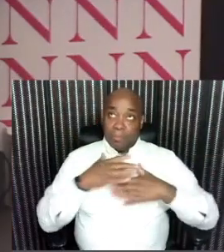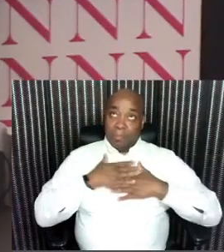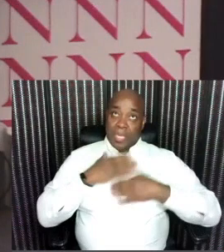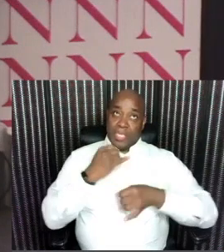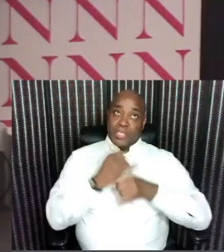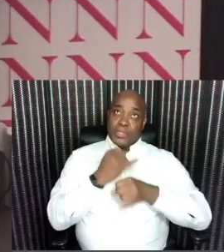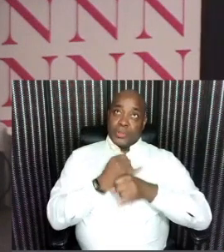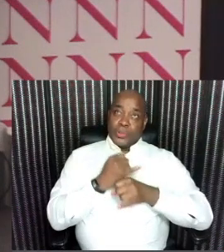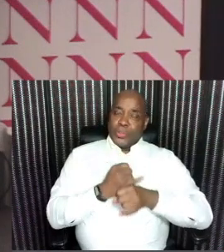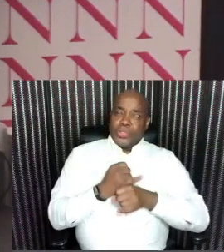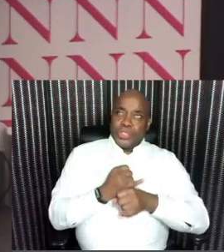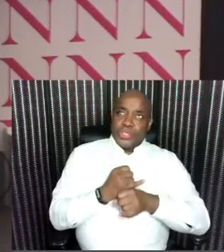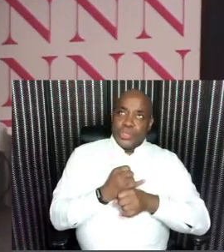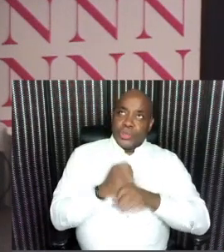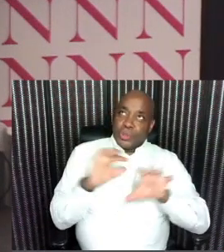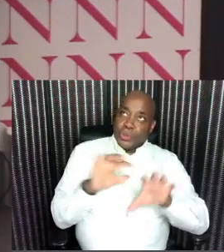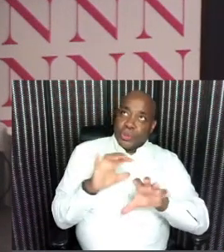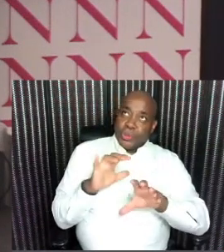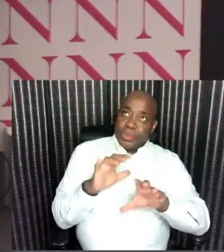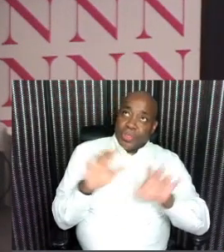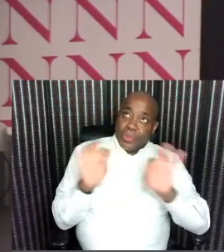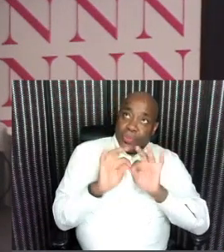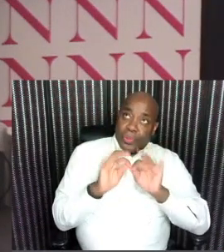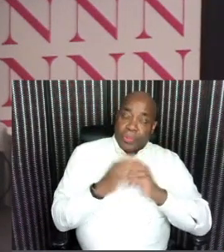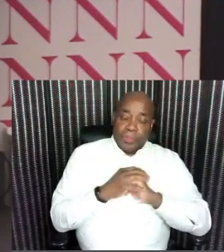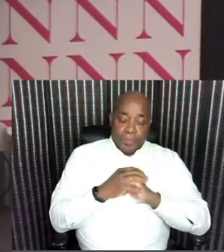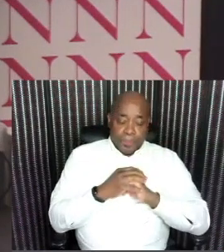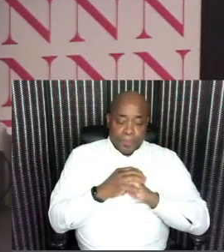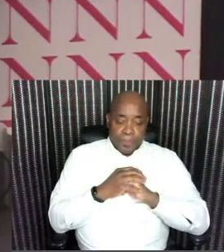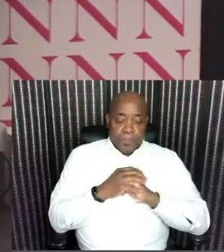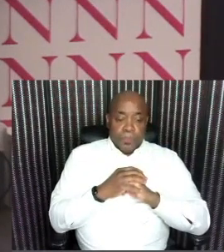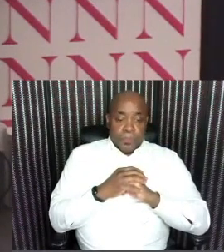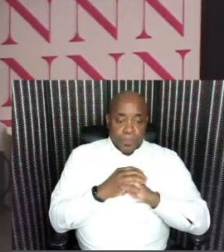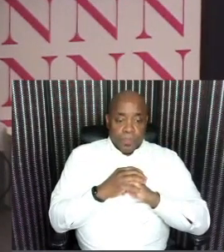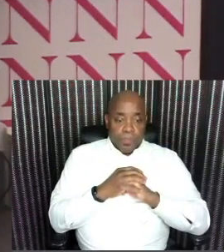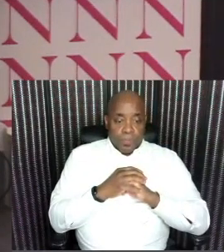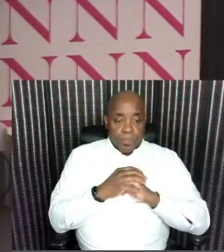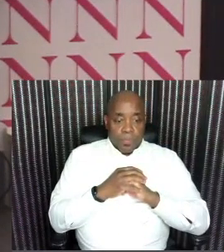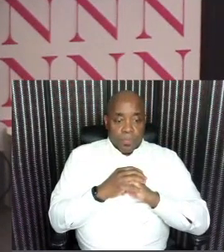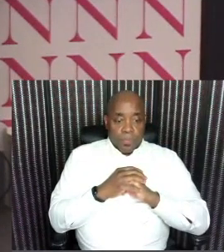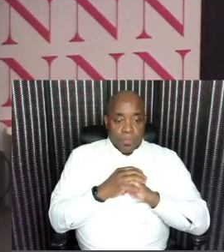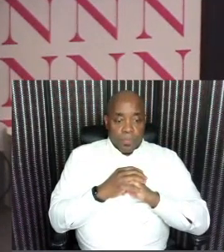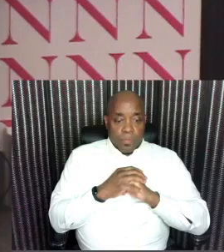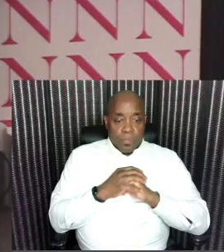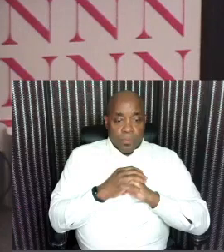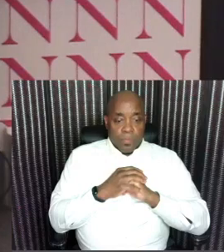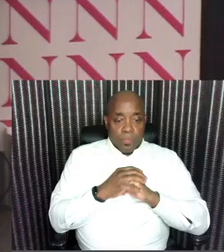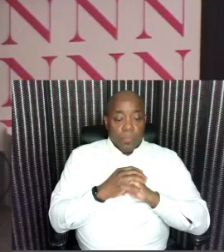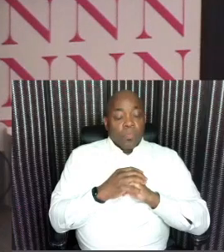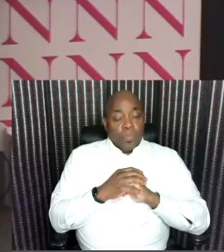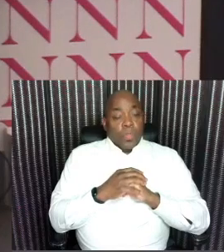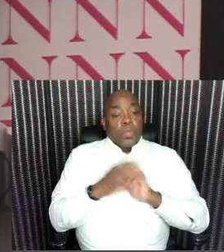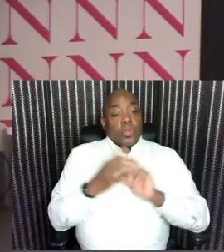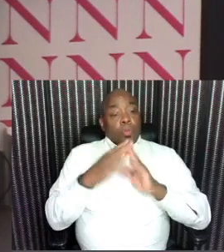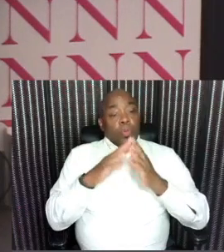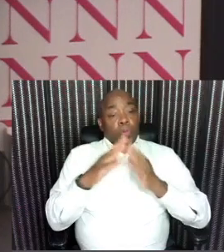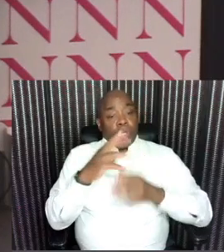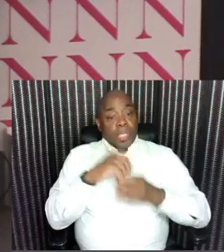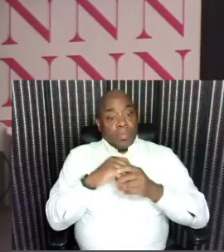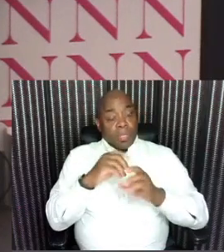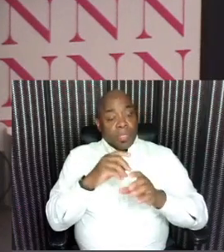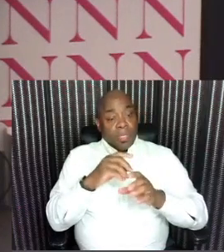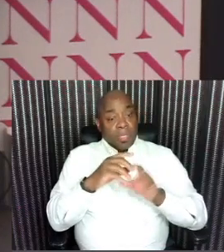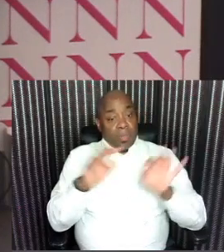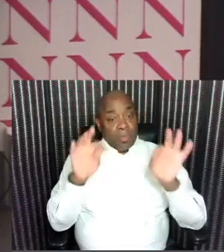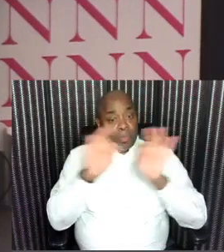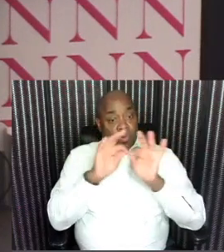really important. Part of the reason why community engagement as a field was so important to me is that